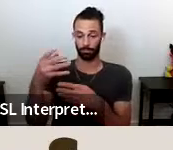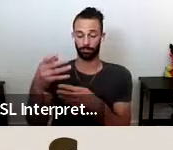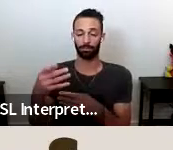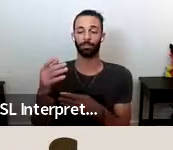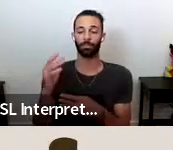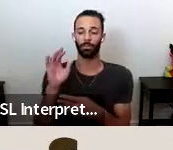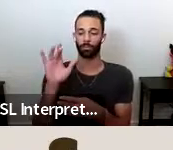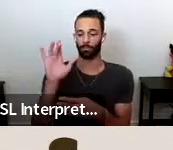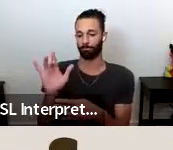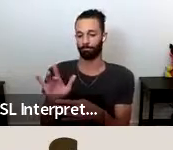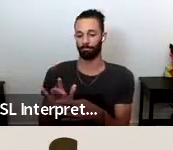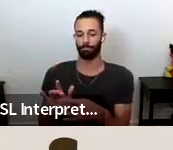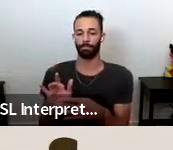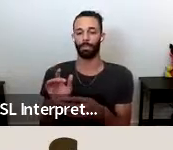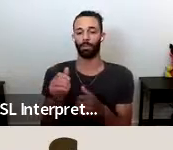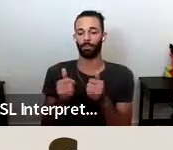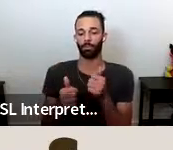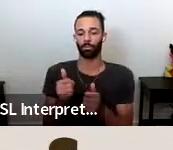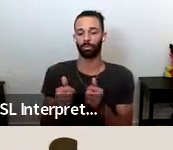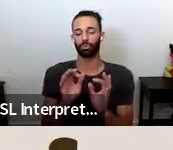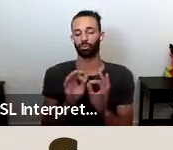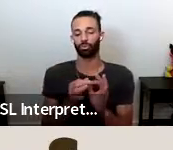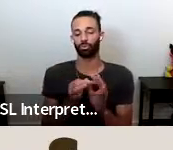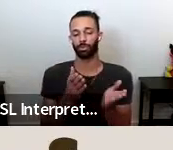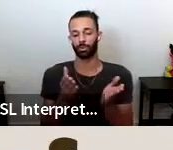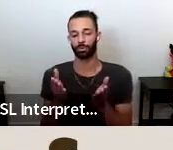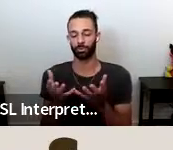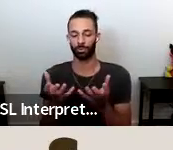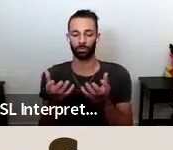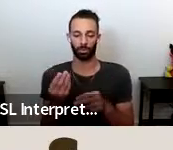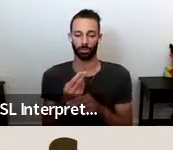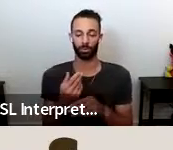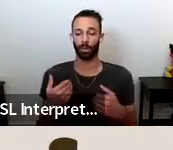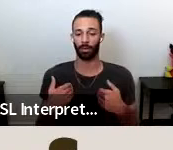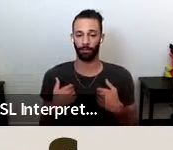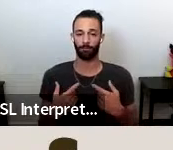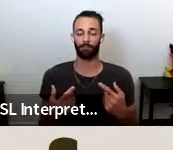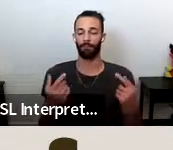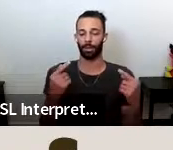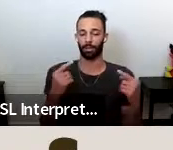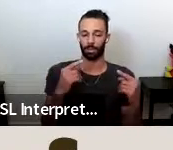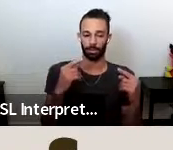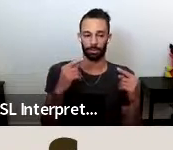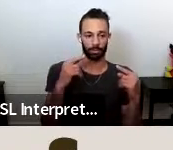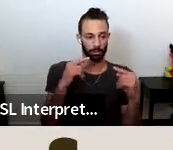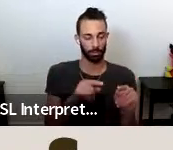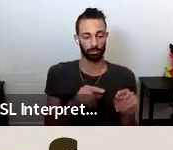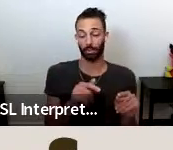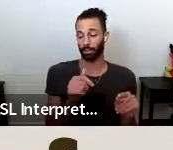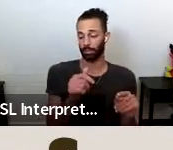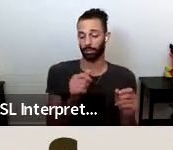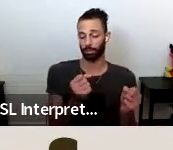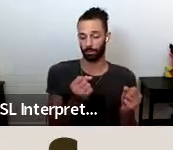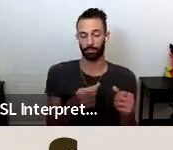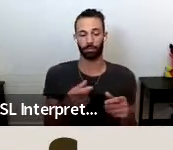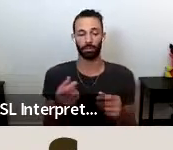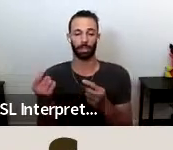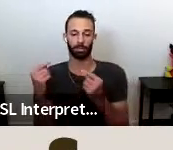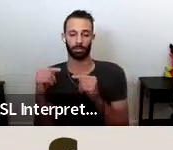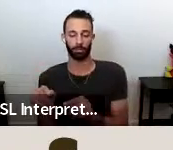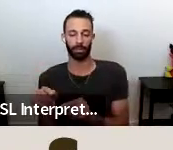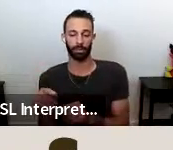what interpretation services you might need to use, we have both simultaneous ASL and Spanish interpretation